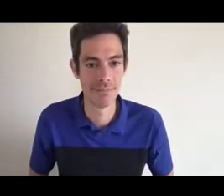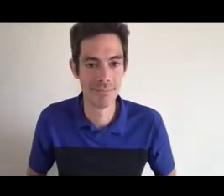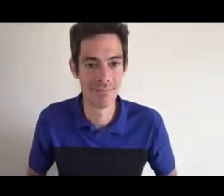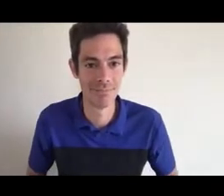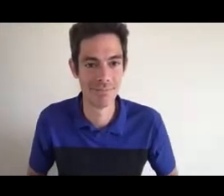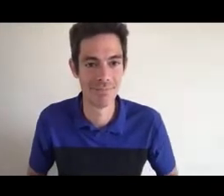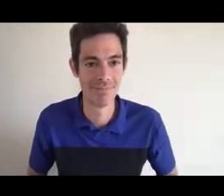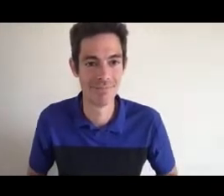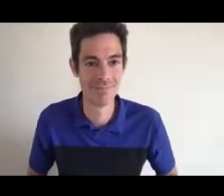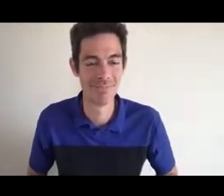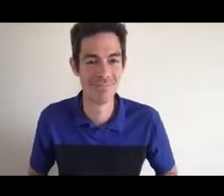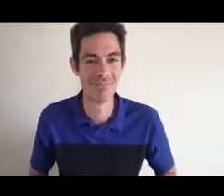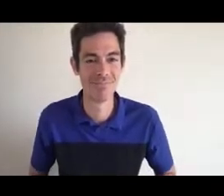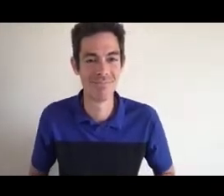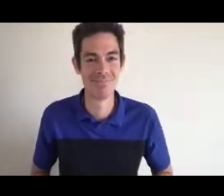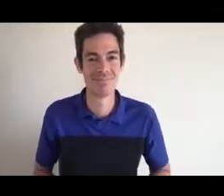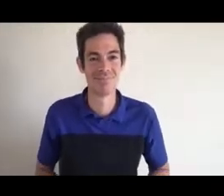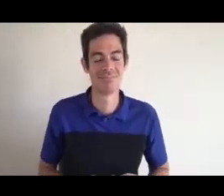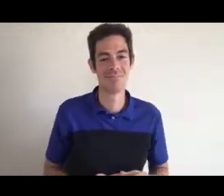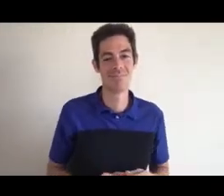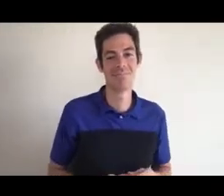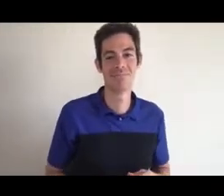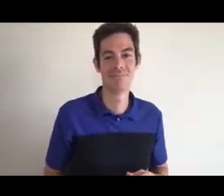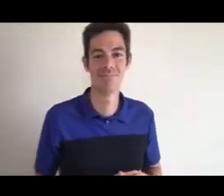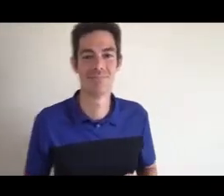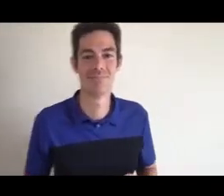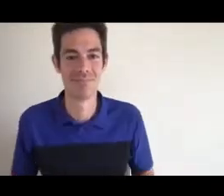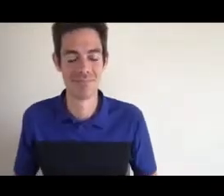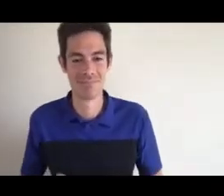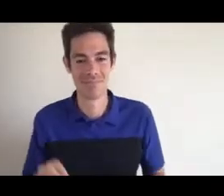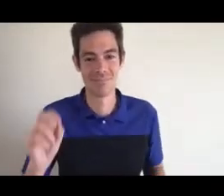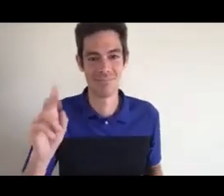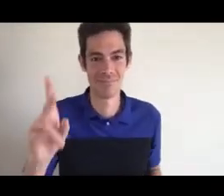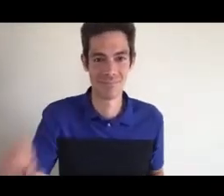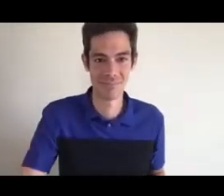something in the chat, and that's where I will look.